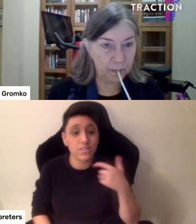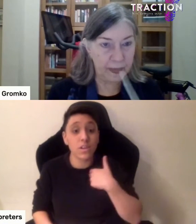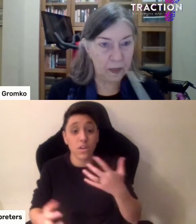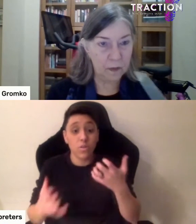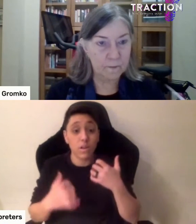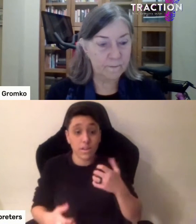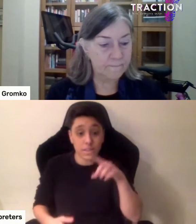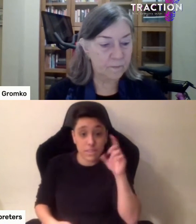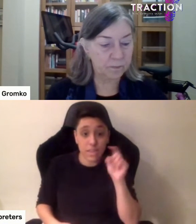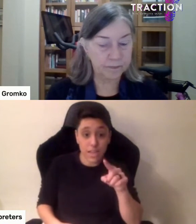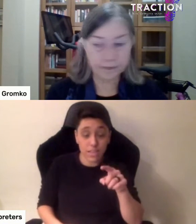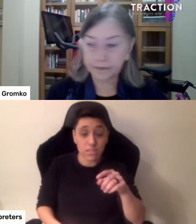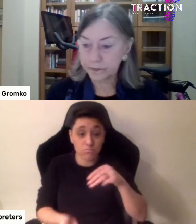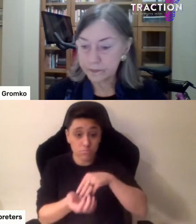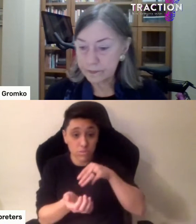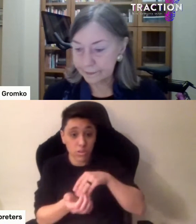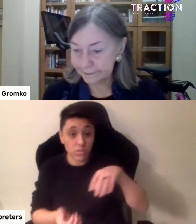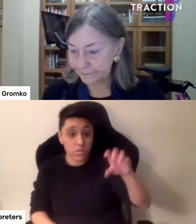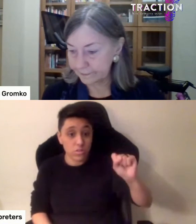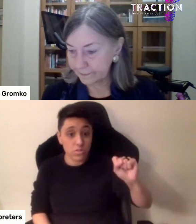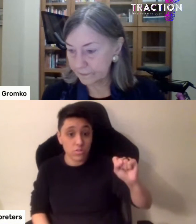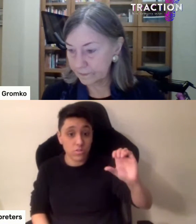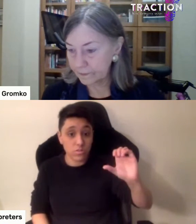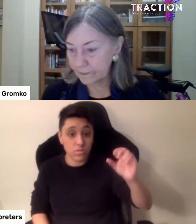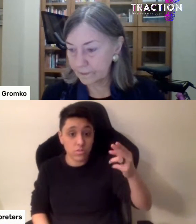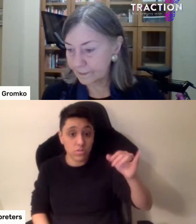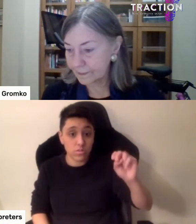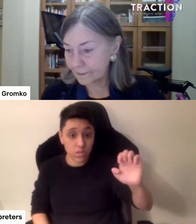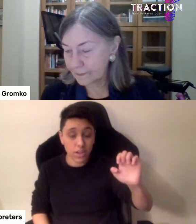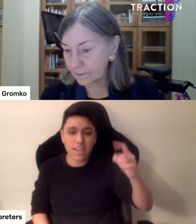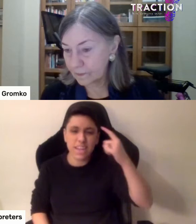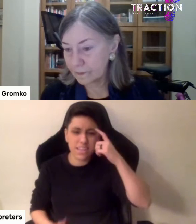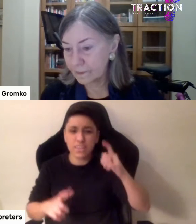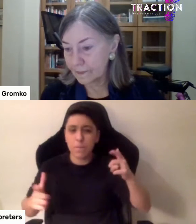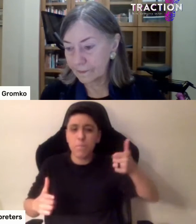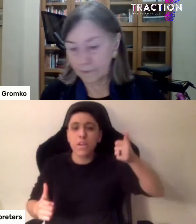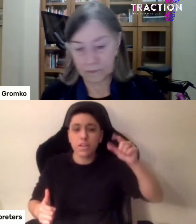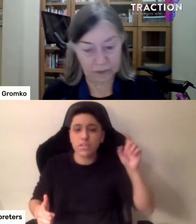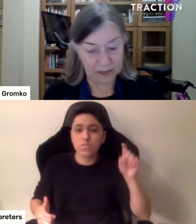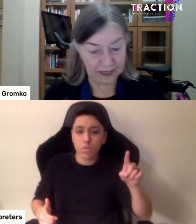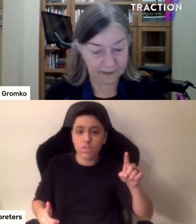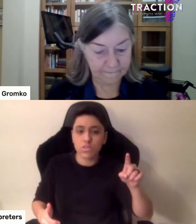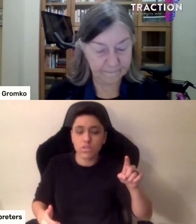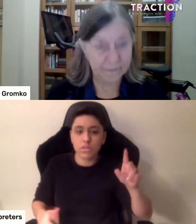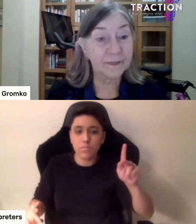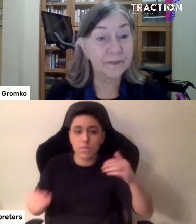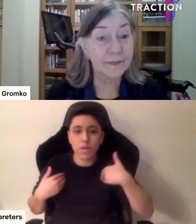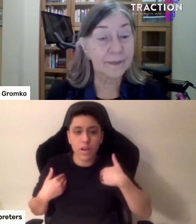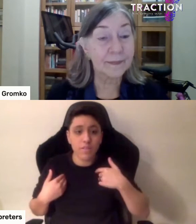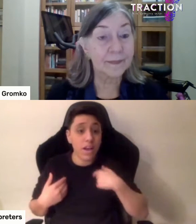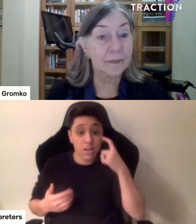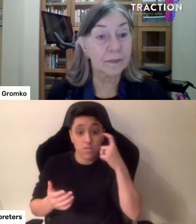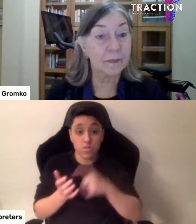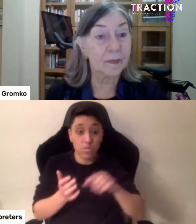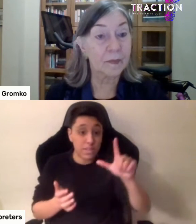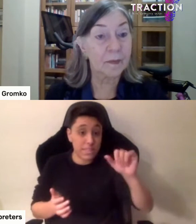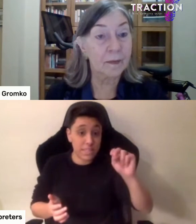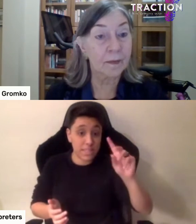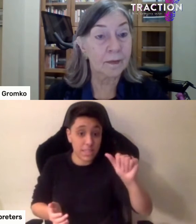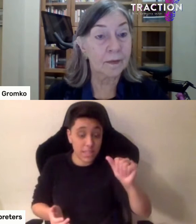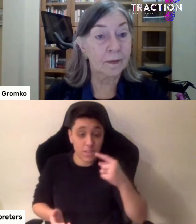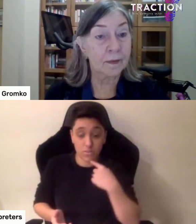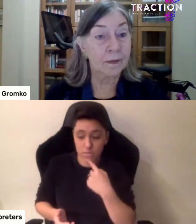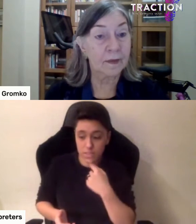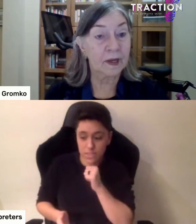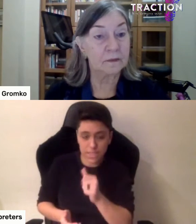Dr. Schine. So I think the biggest question that folks have that are trans, and I noticed, Linda, that you didn't say trans people